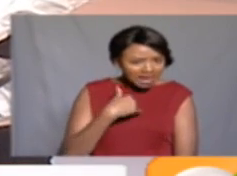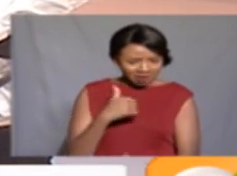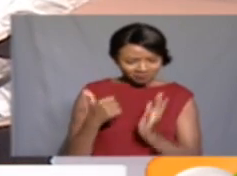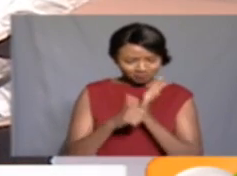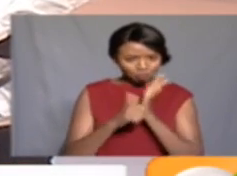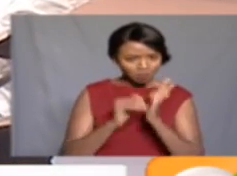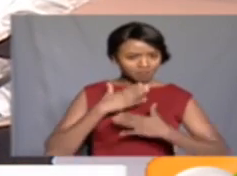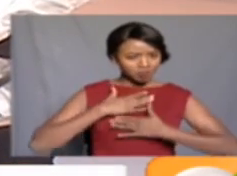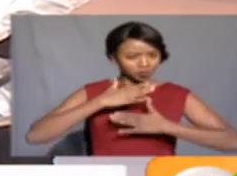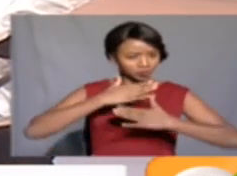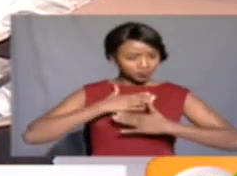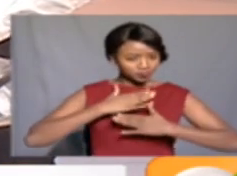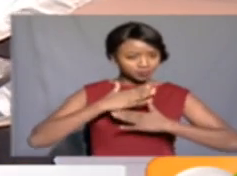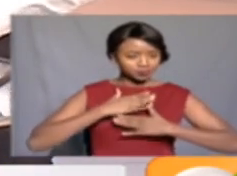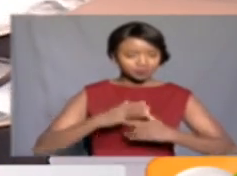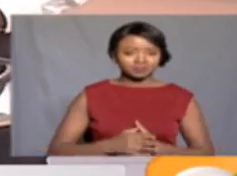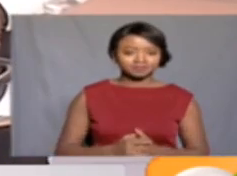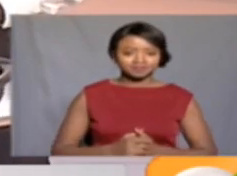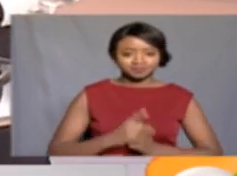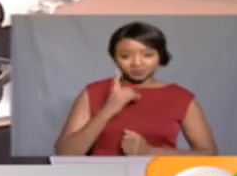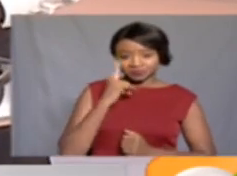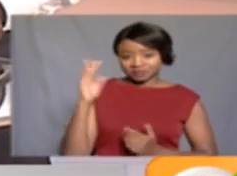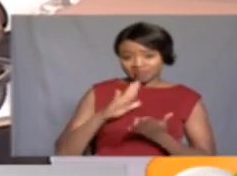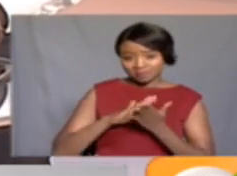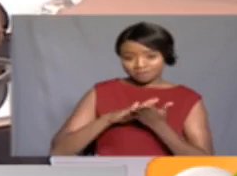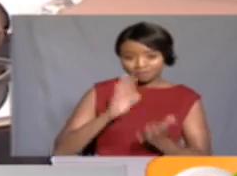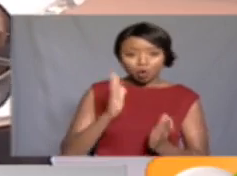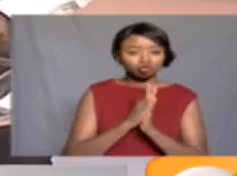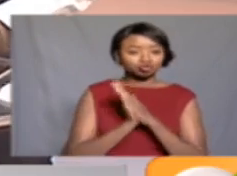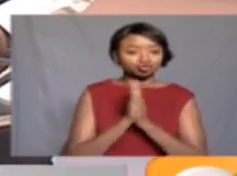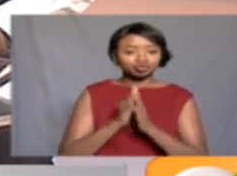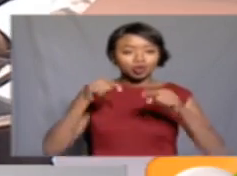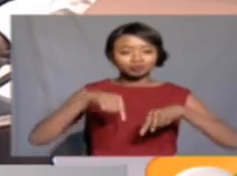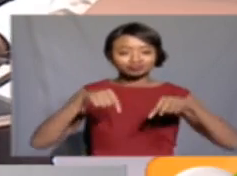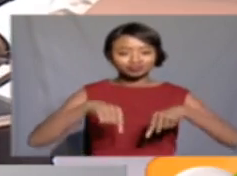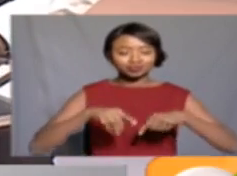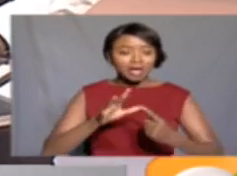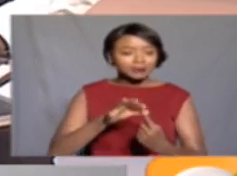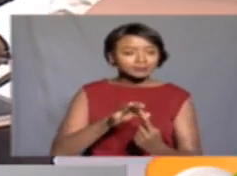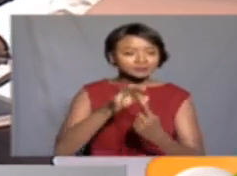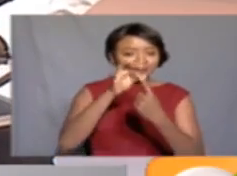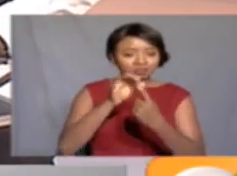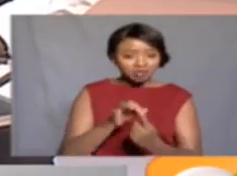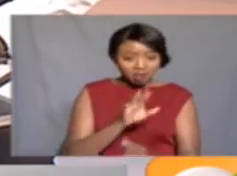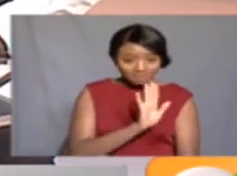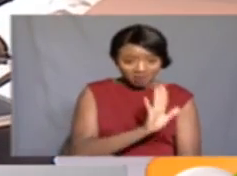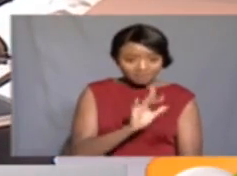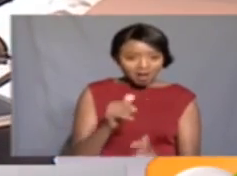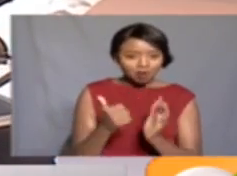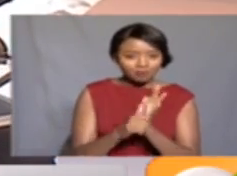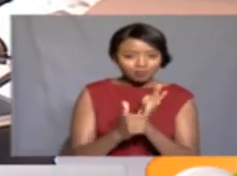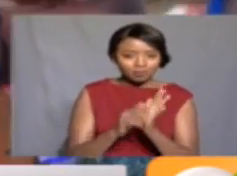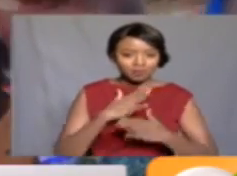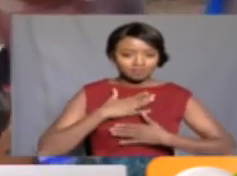it's too late. Here is Dorcas Wangira with our special report, Beads of Breath.